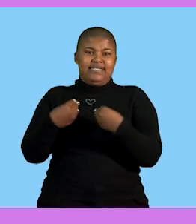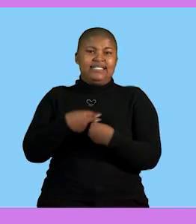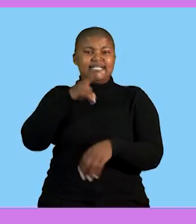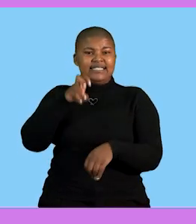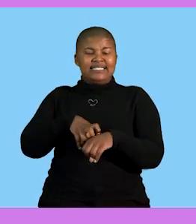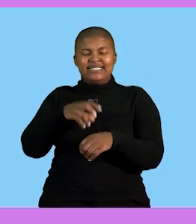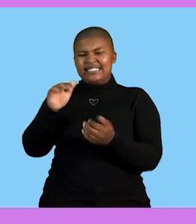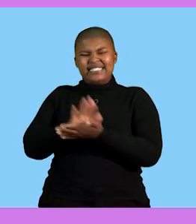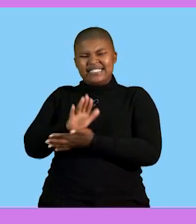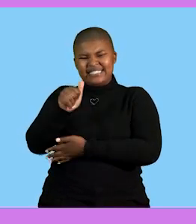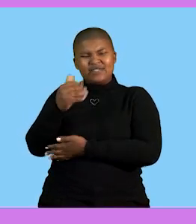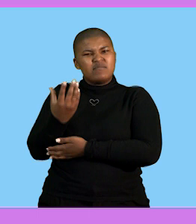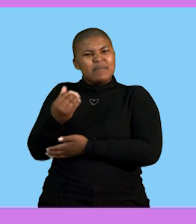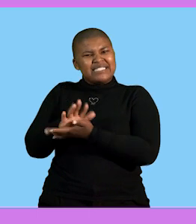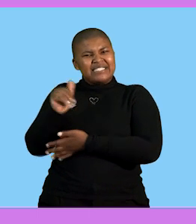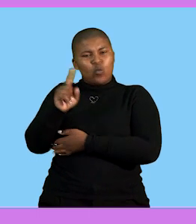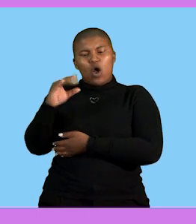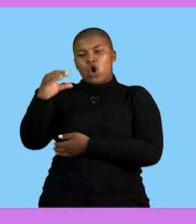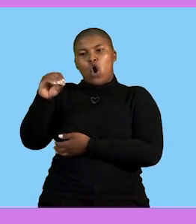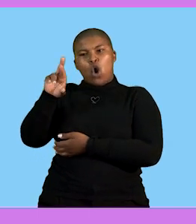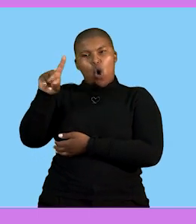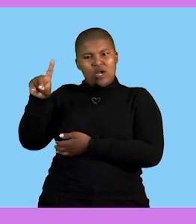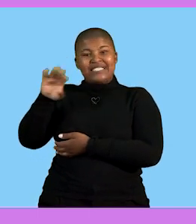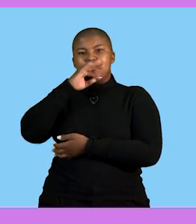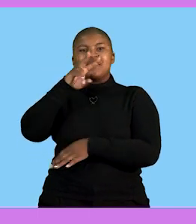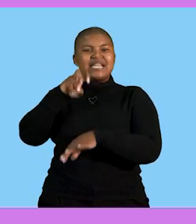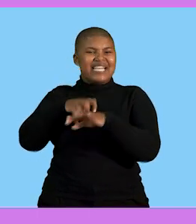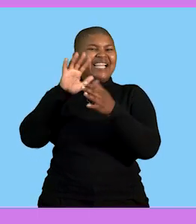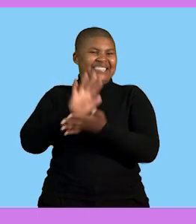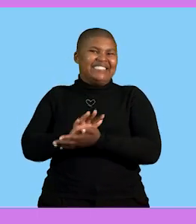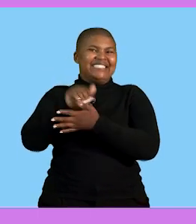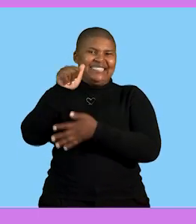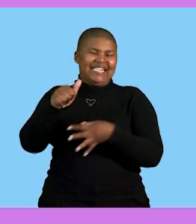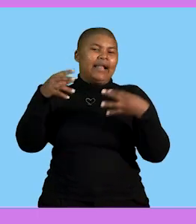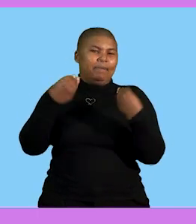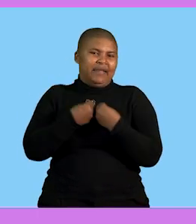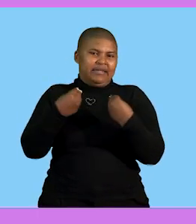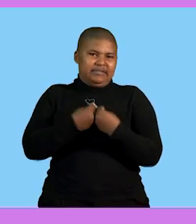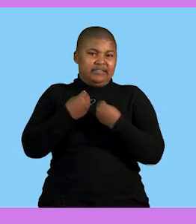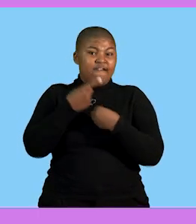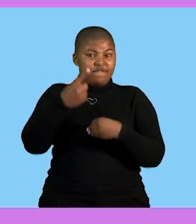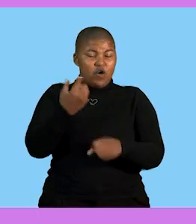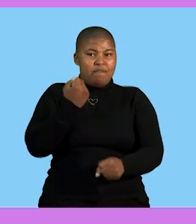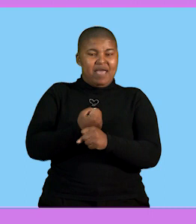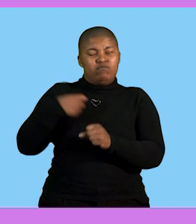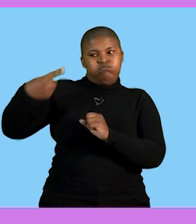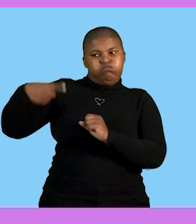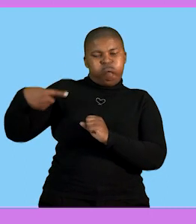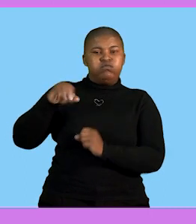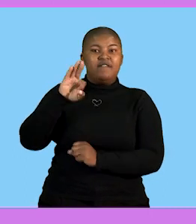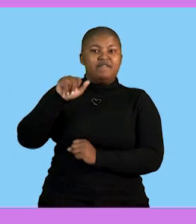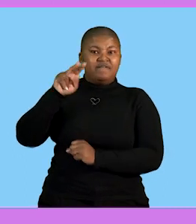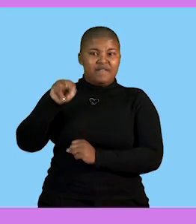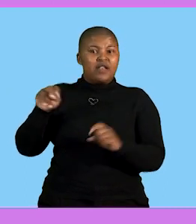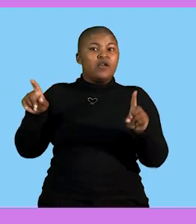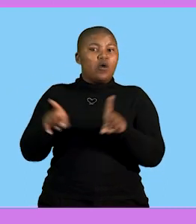the cord set. So now it means we are going to need the 16 pieces, and we are